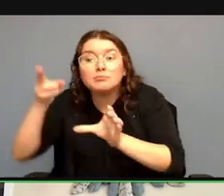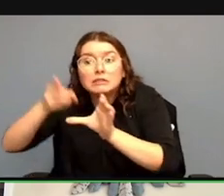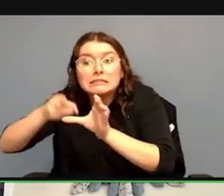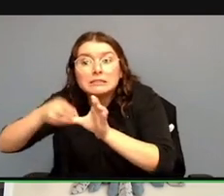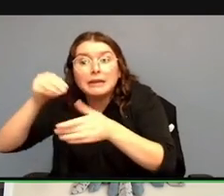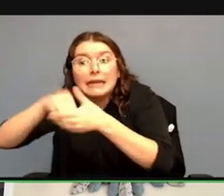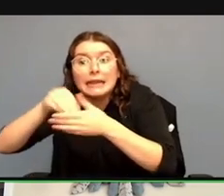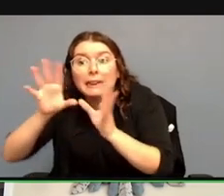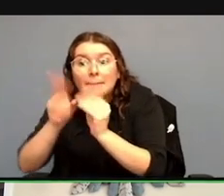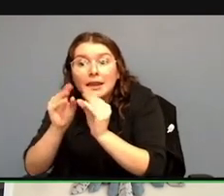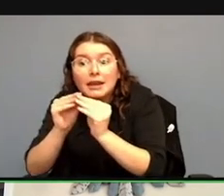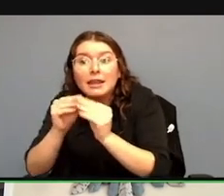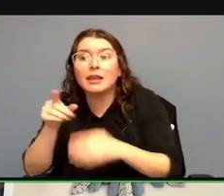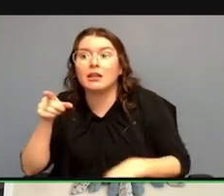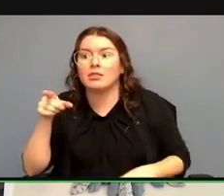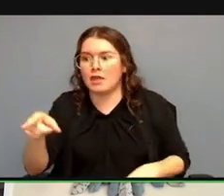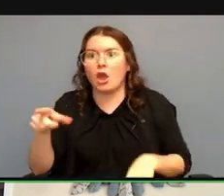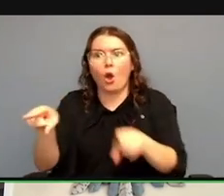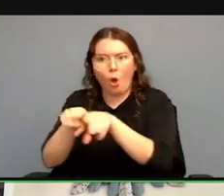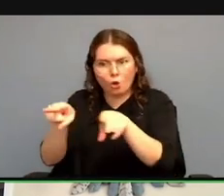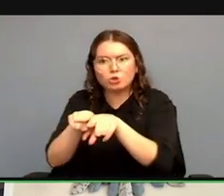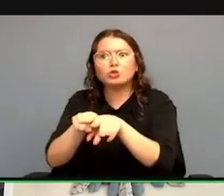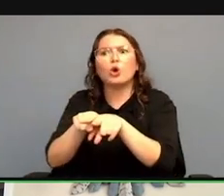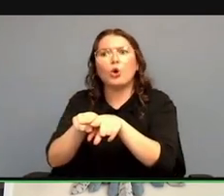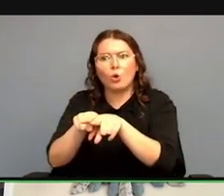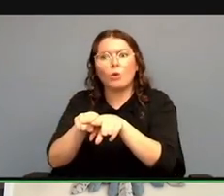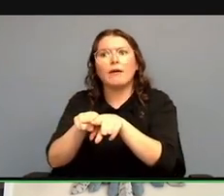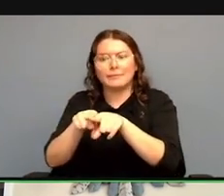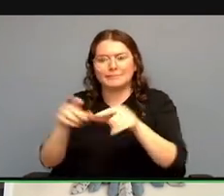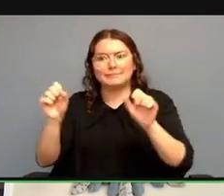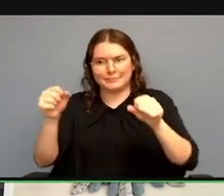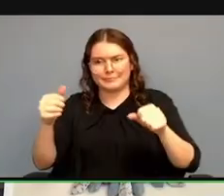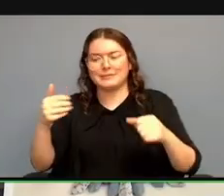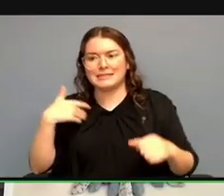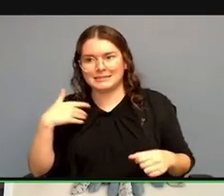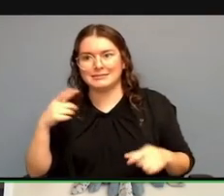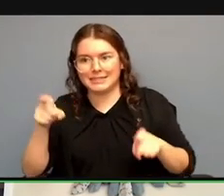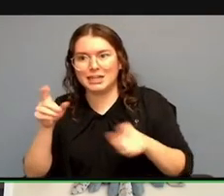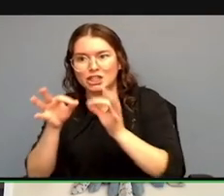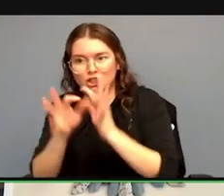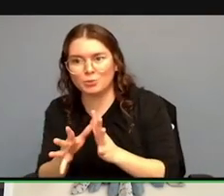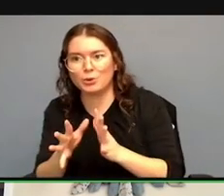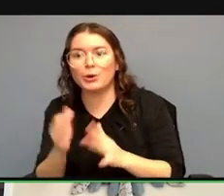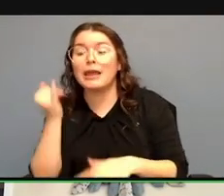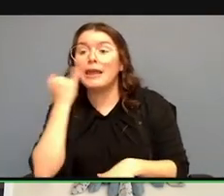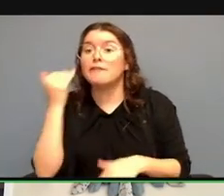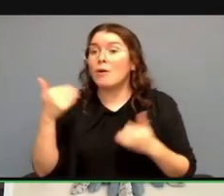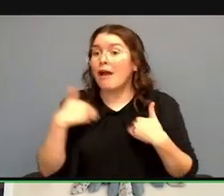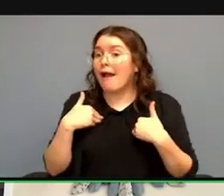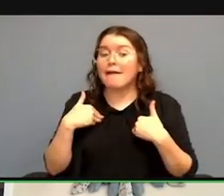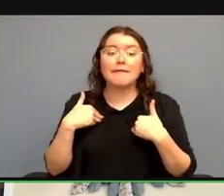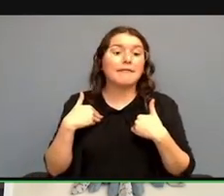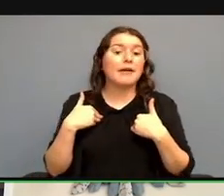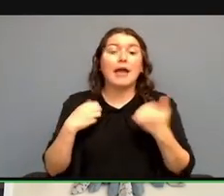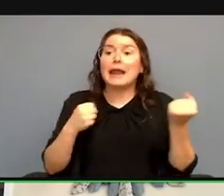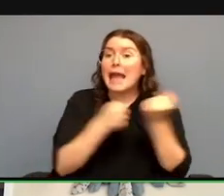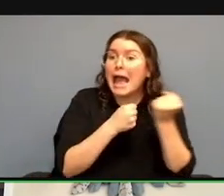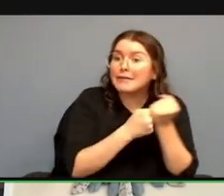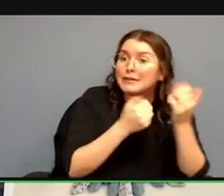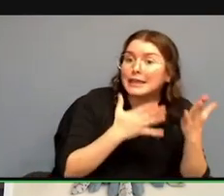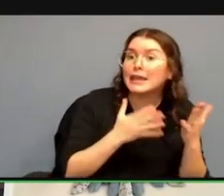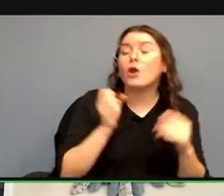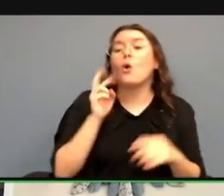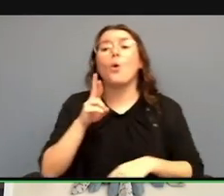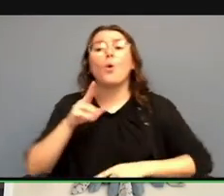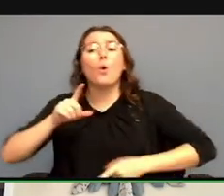the meeting, they also are entitled to an interpreter. If you're bringing a guest as an advocate or a friend